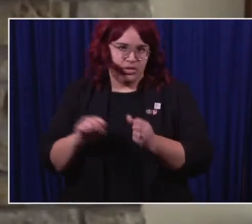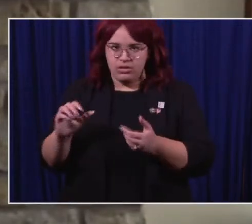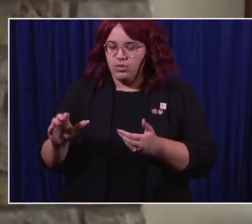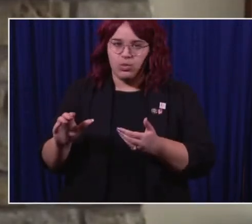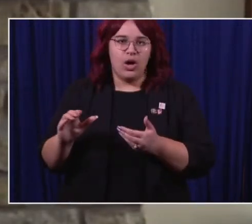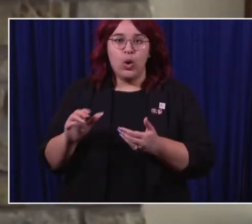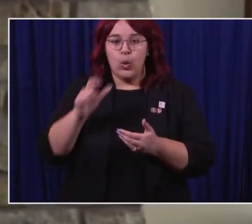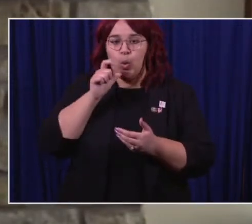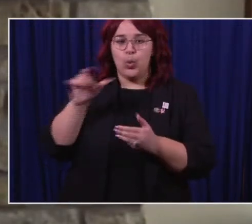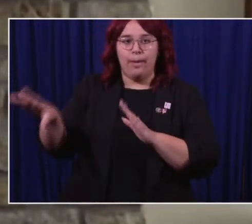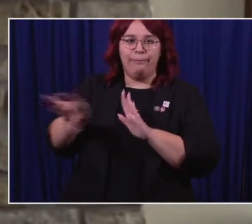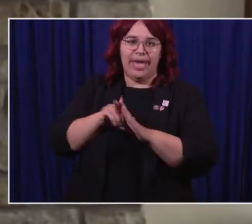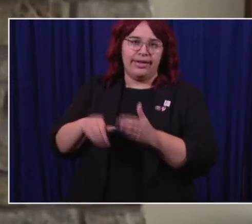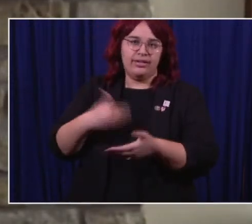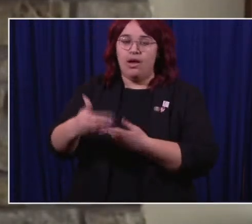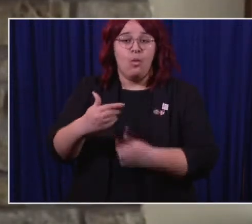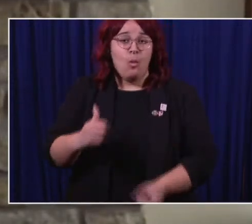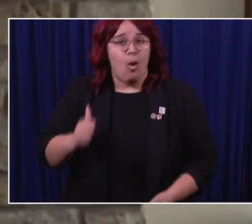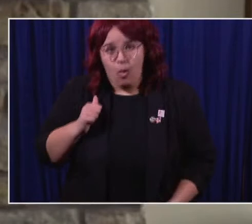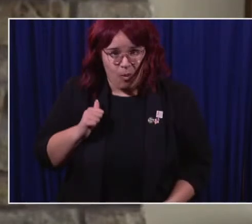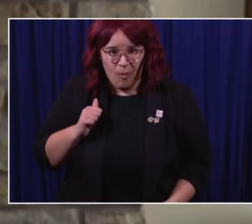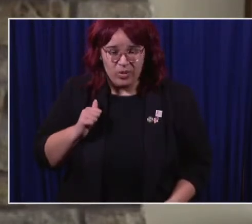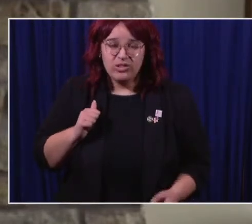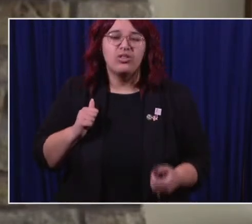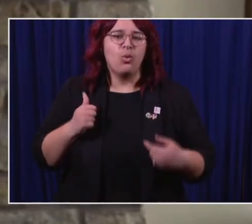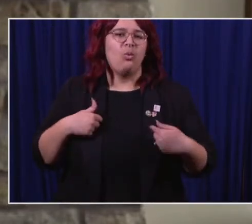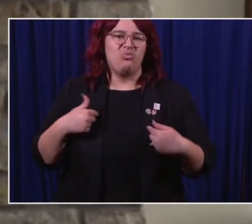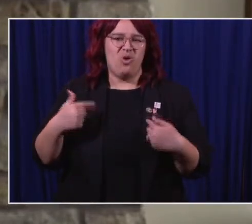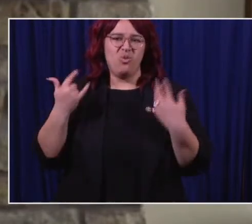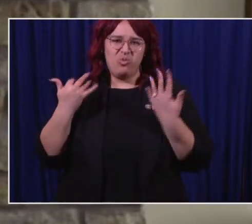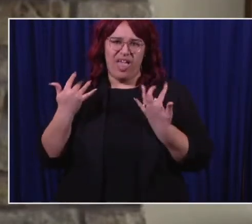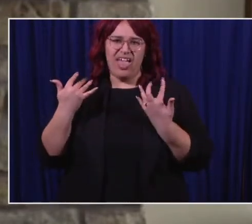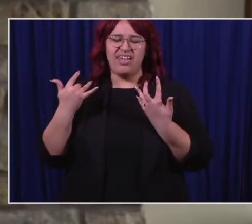announcement, and we will be doing that.